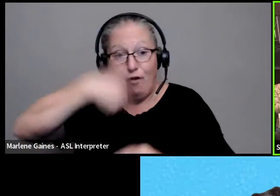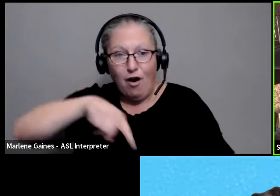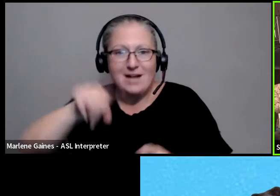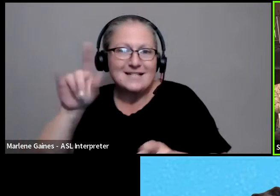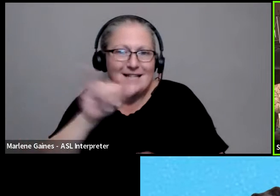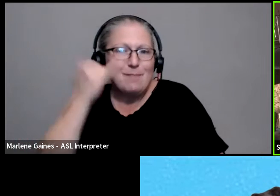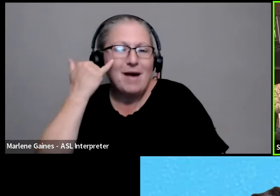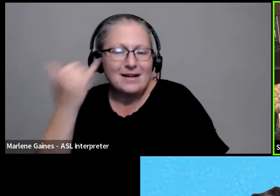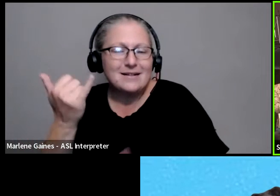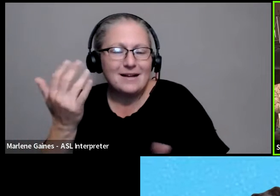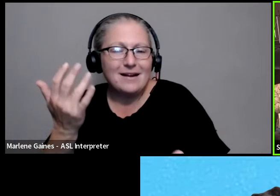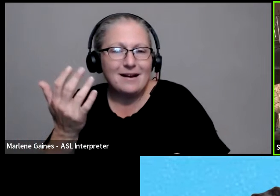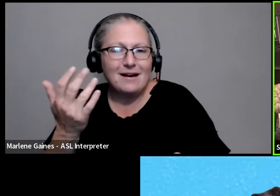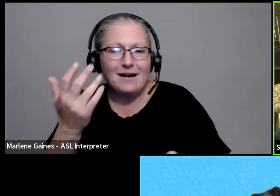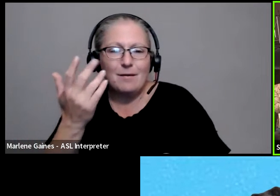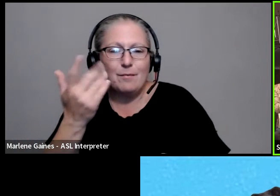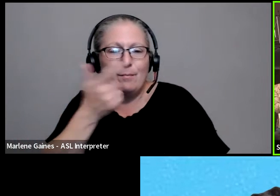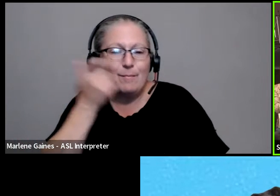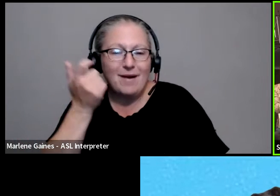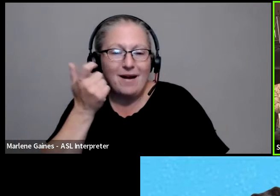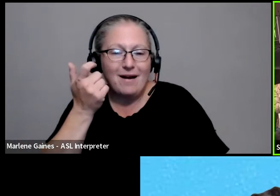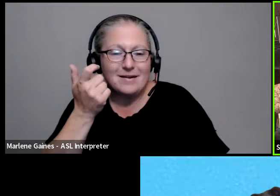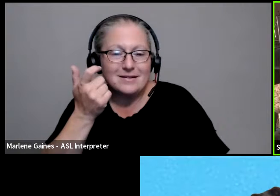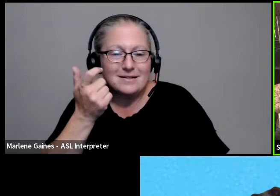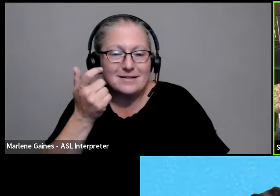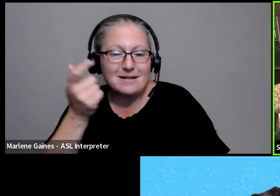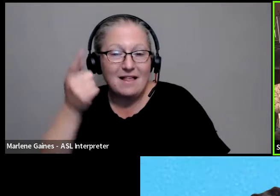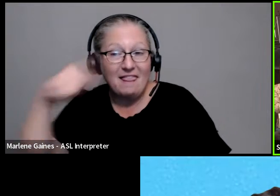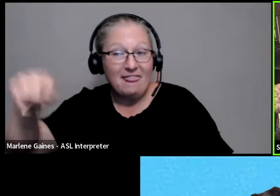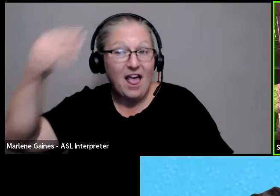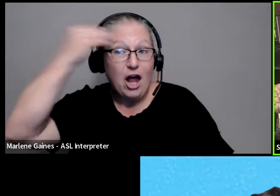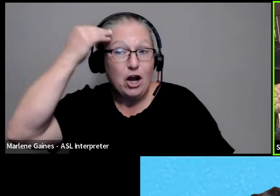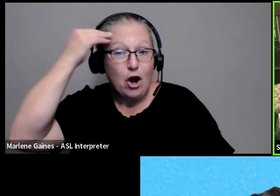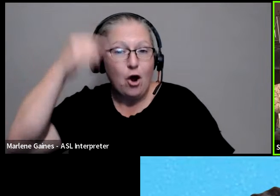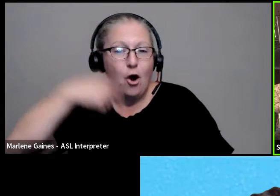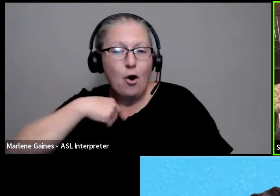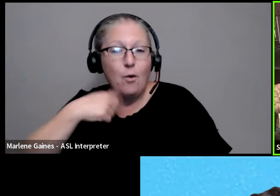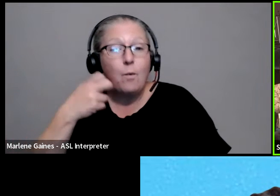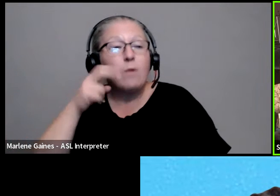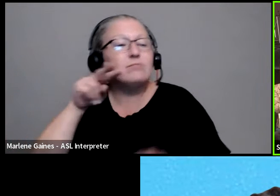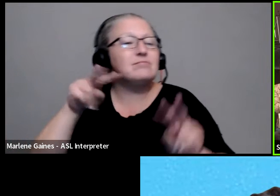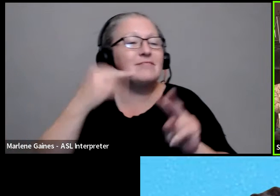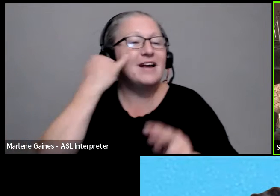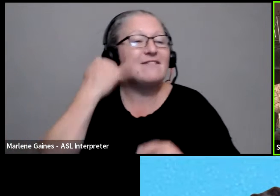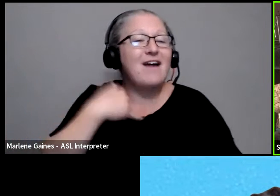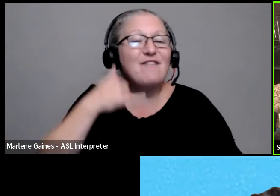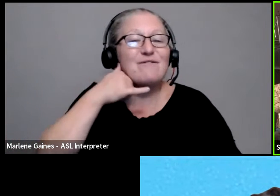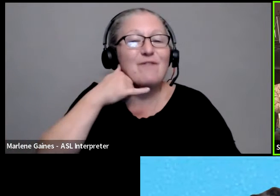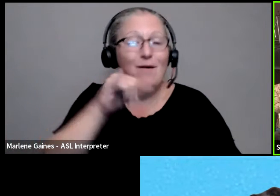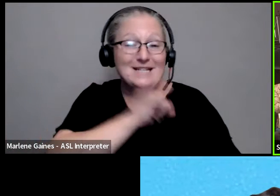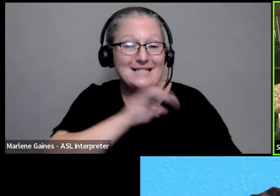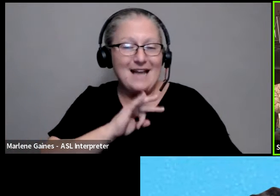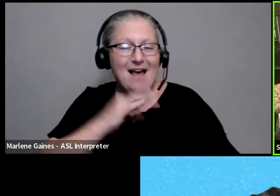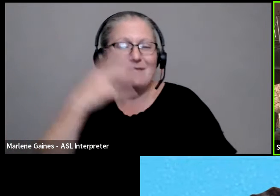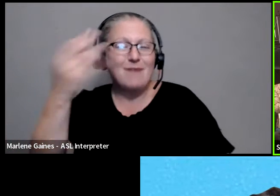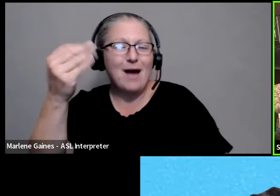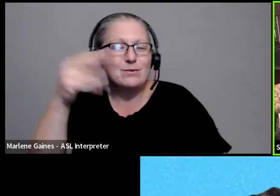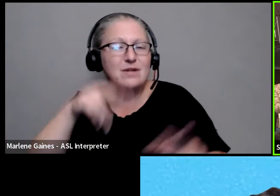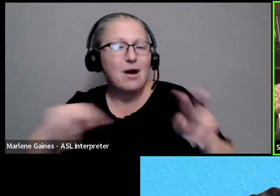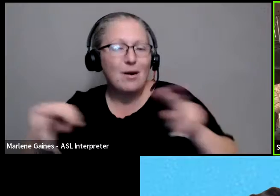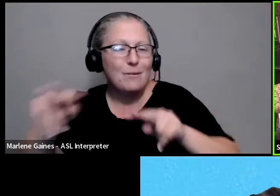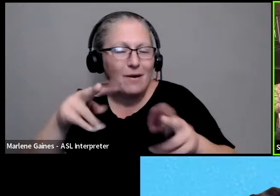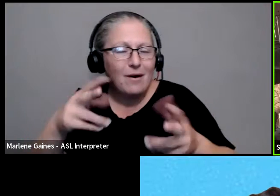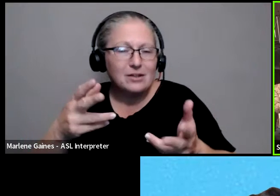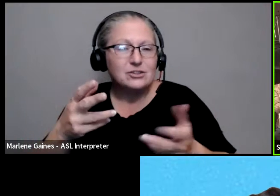similar in the sense of that, they know that we're looking to see if anybody has a phone because we have staff that's usually out. And